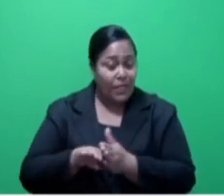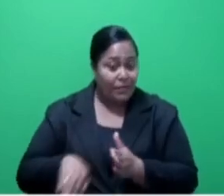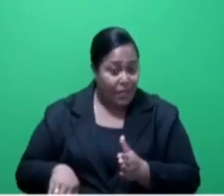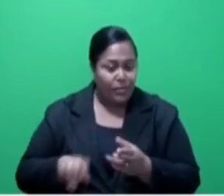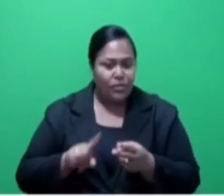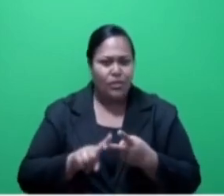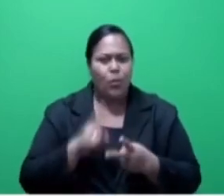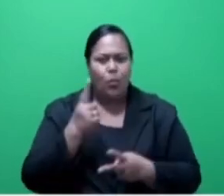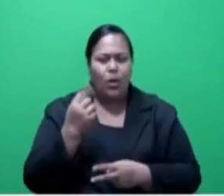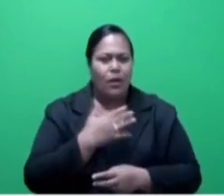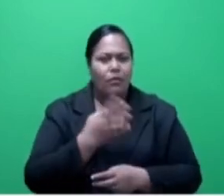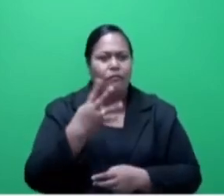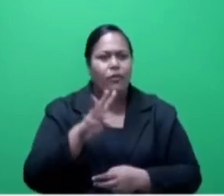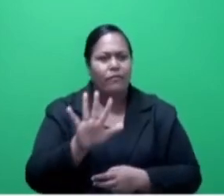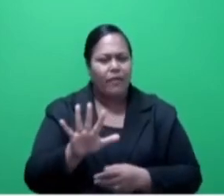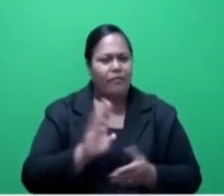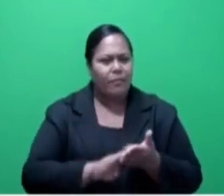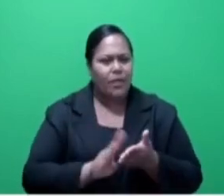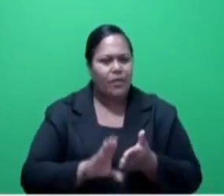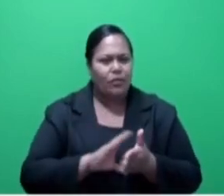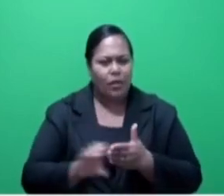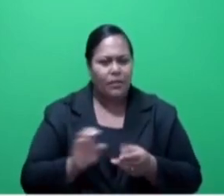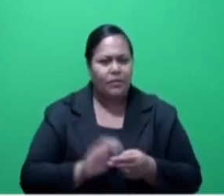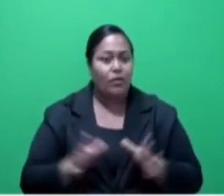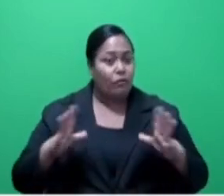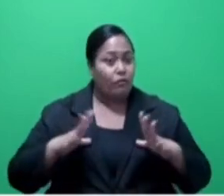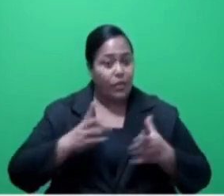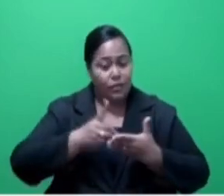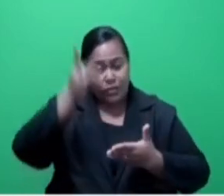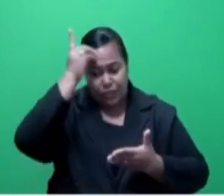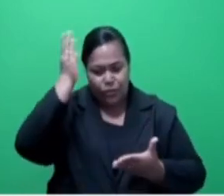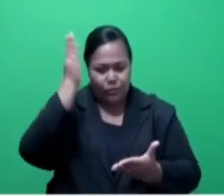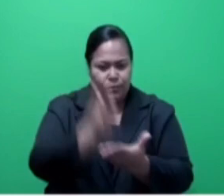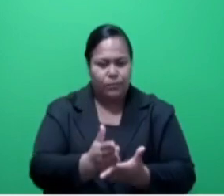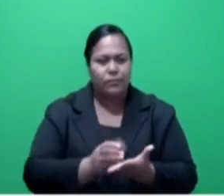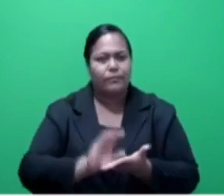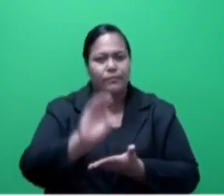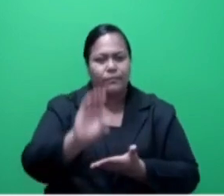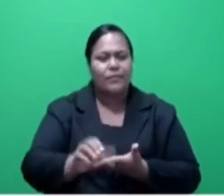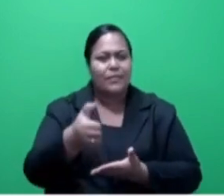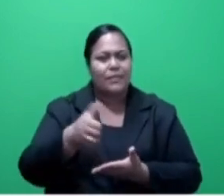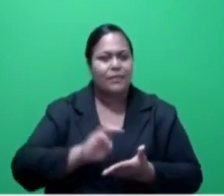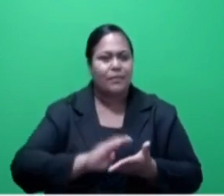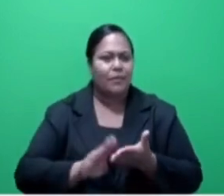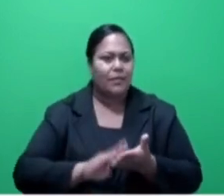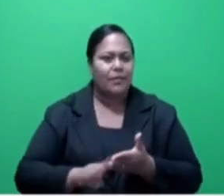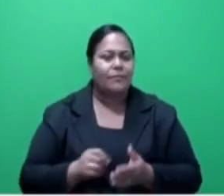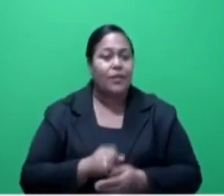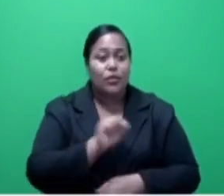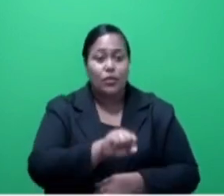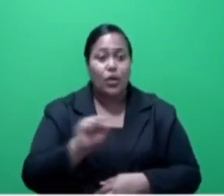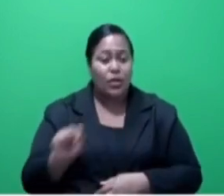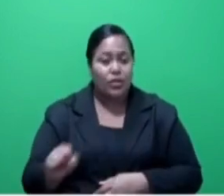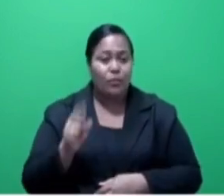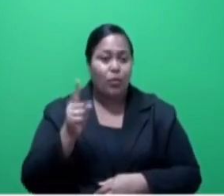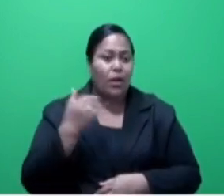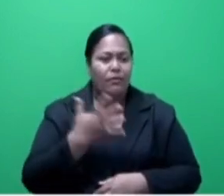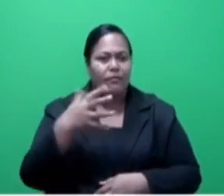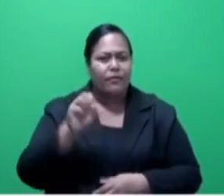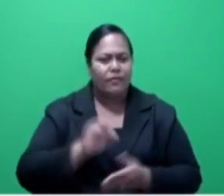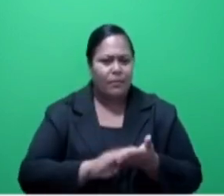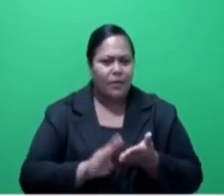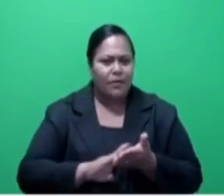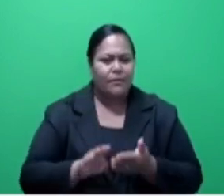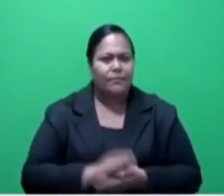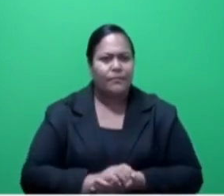$145 million. Free education, directly, 60 million. Tails and toppers, 150 million. Unemployment support,